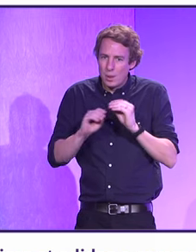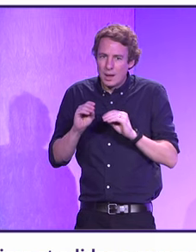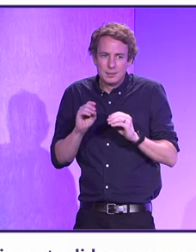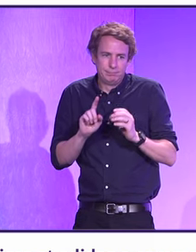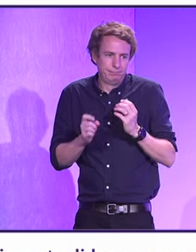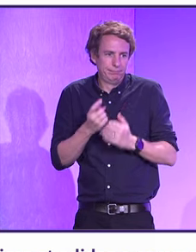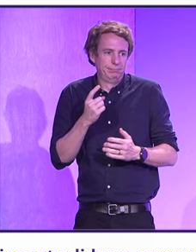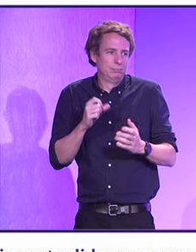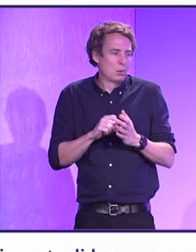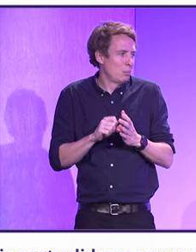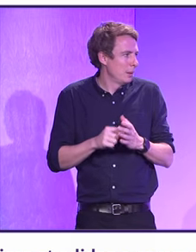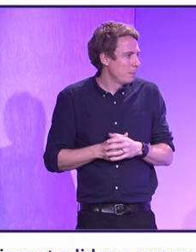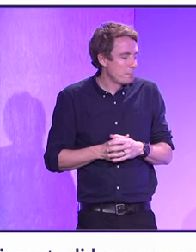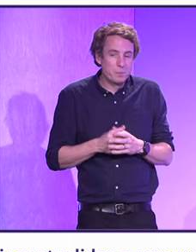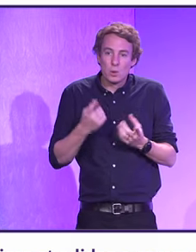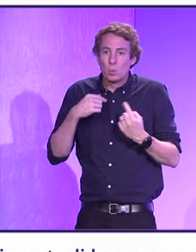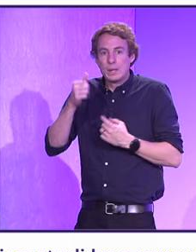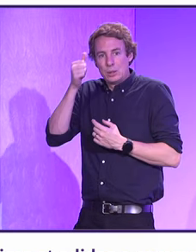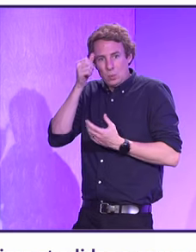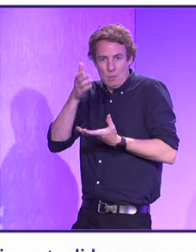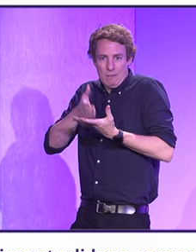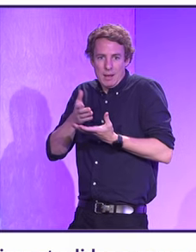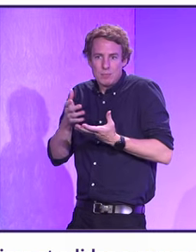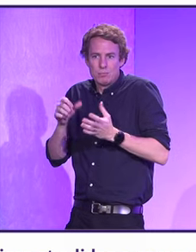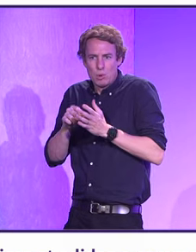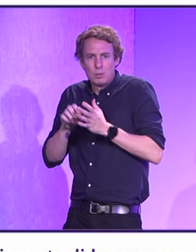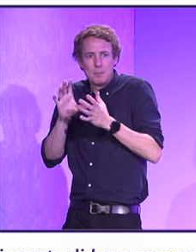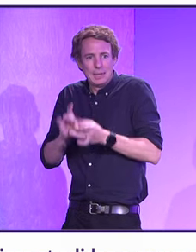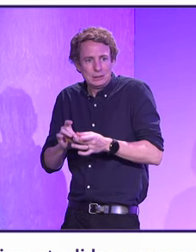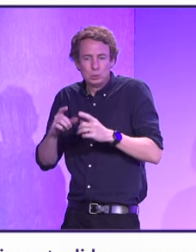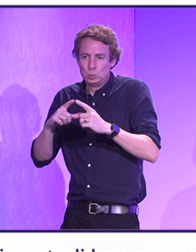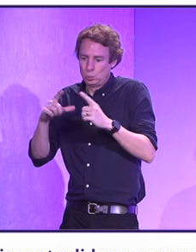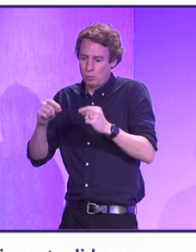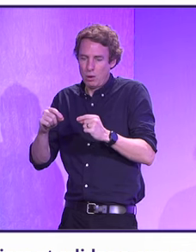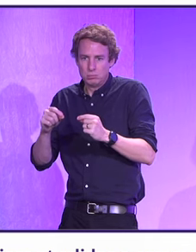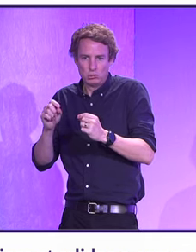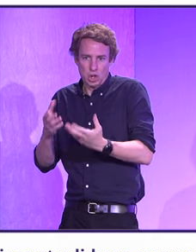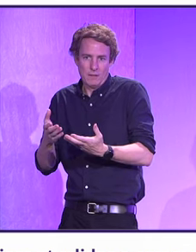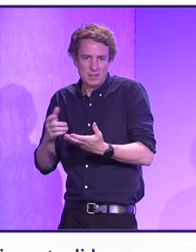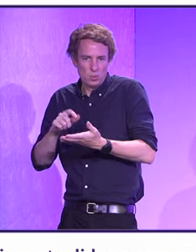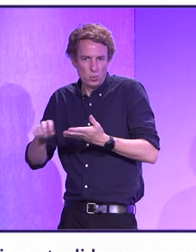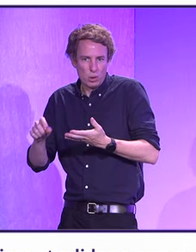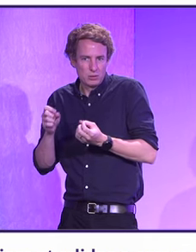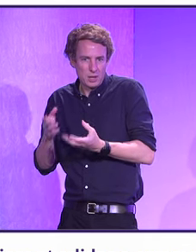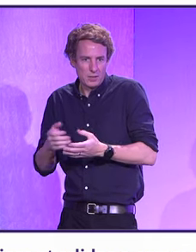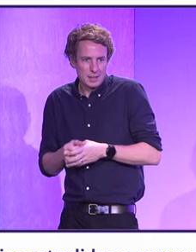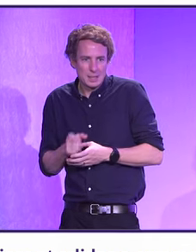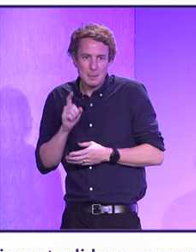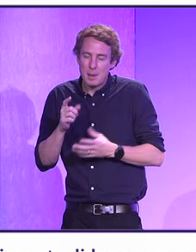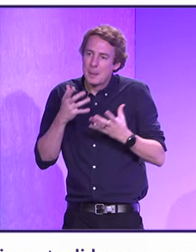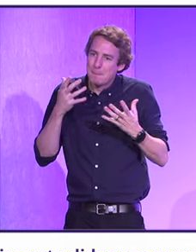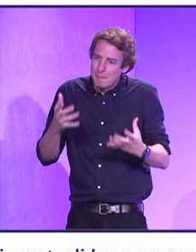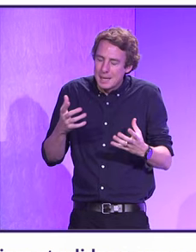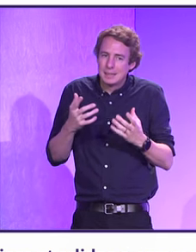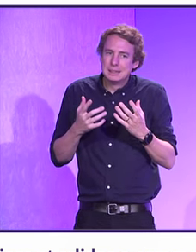crazy. I mean, the main challenge was that we knew that something was wrong with the coupon service. But the biggest challenge for us